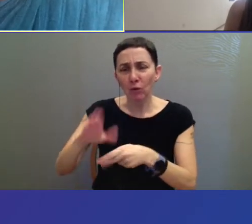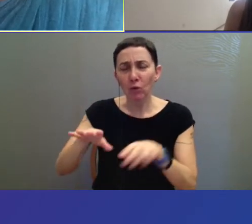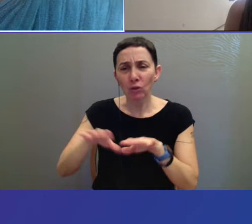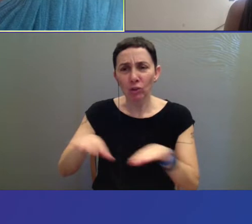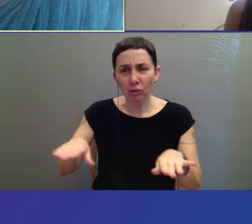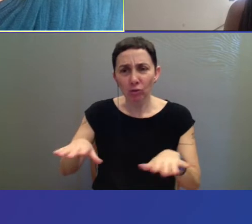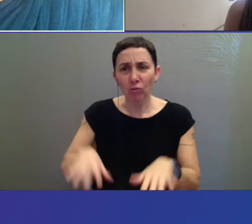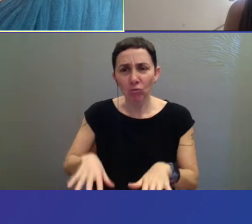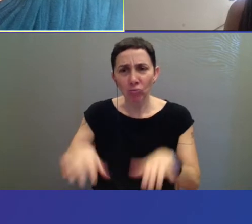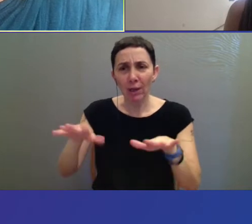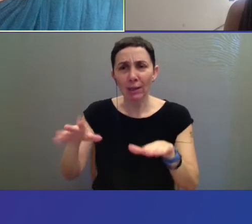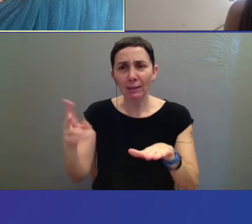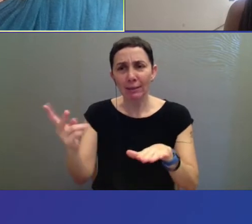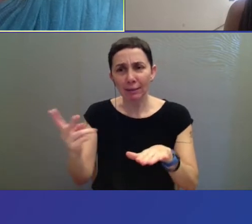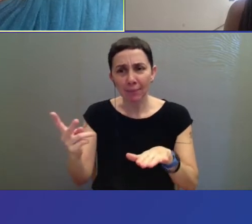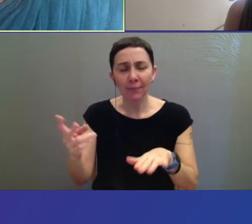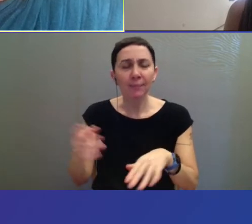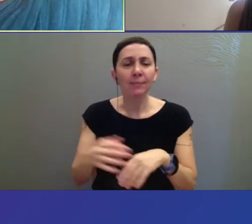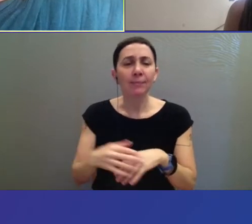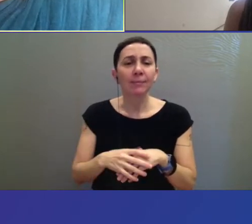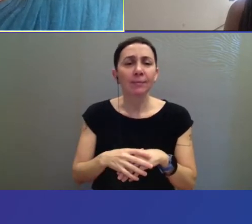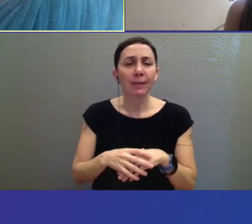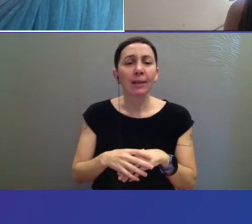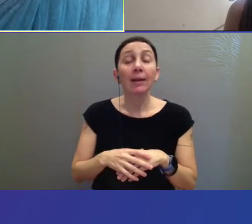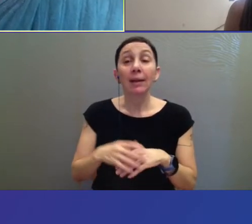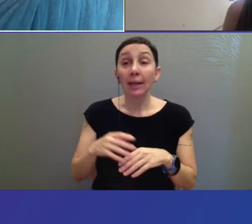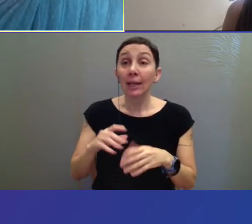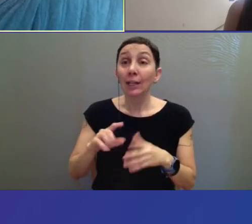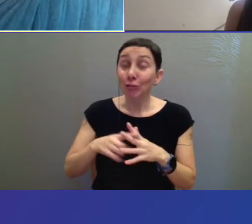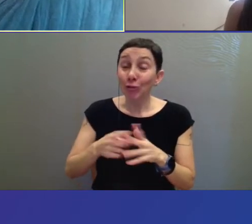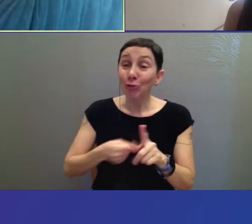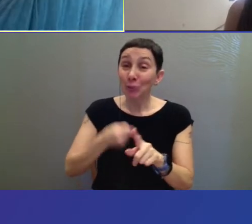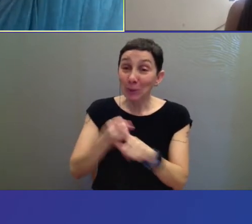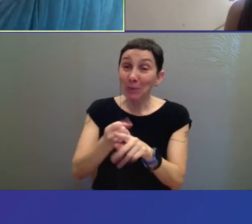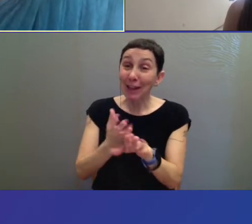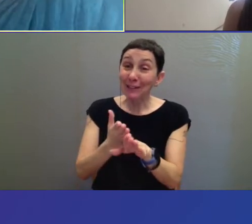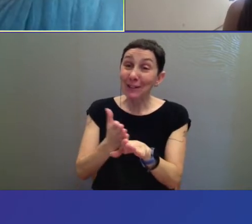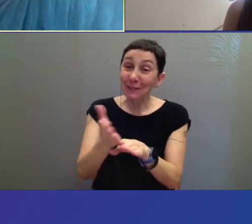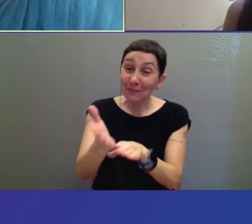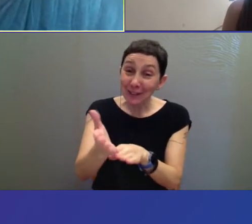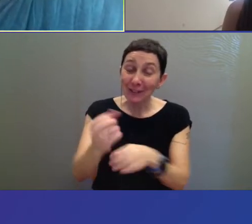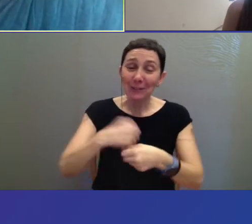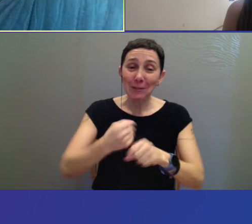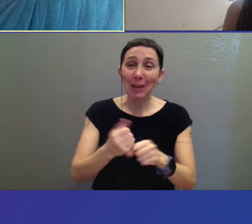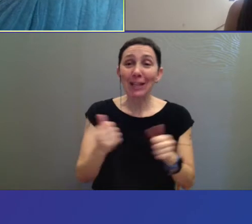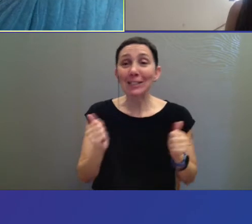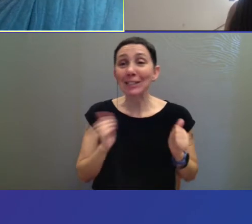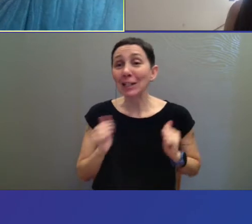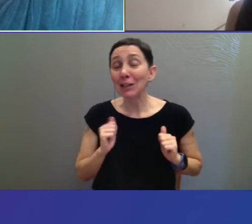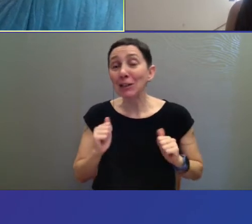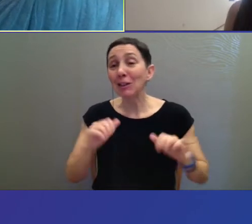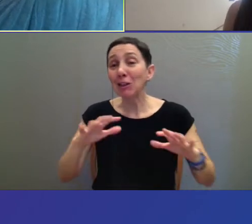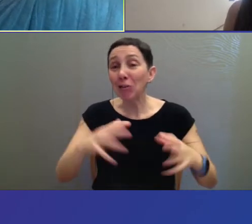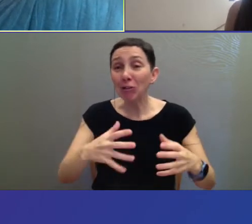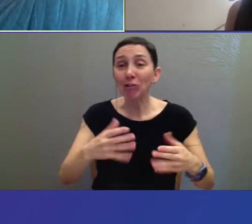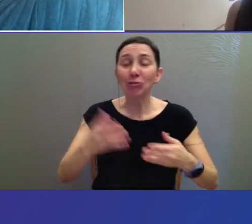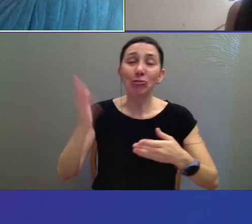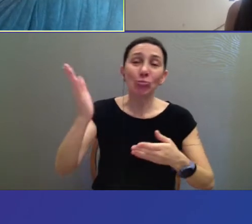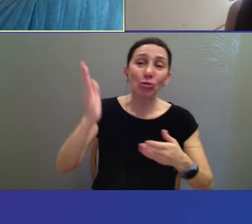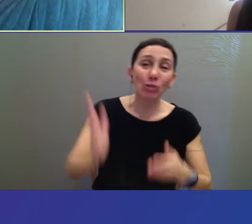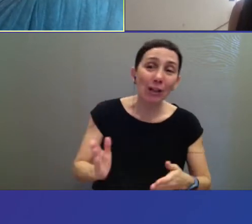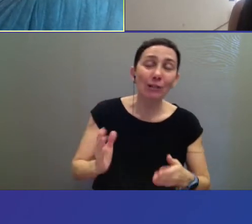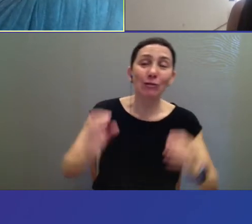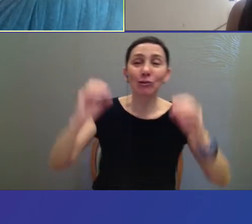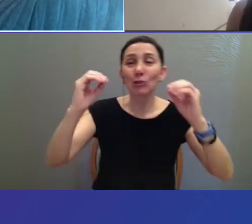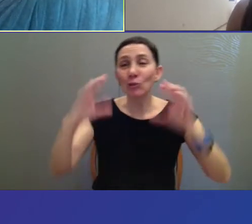think it starts to change the landscape and makes theaters and presenters and professors and deans